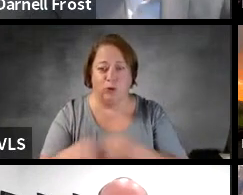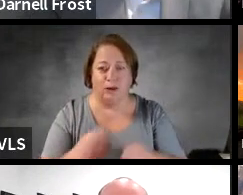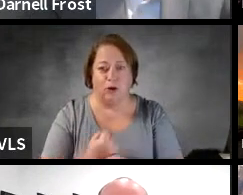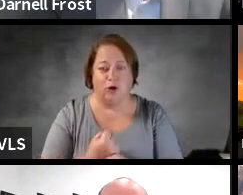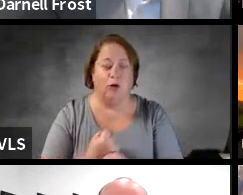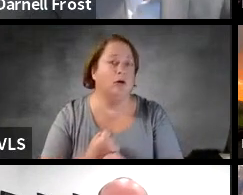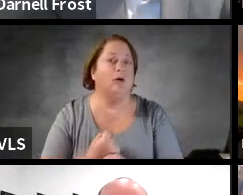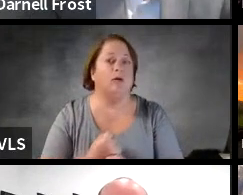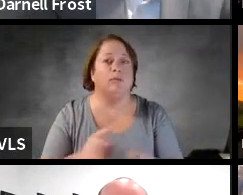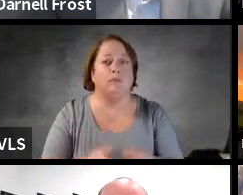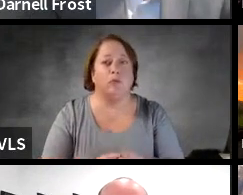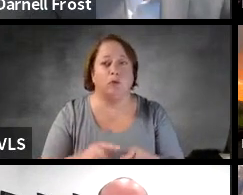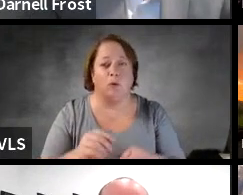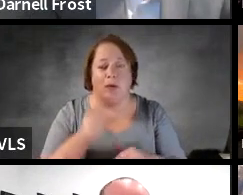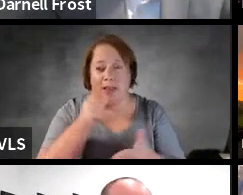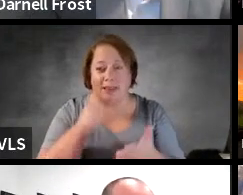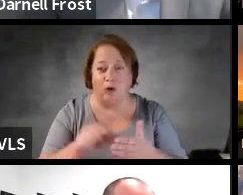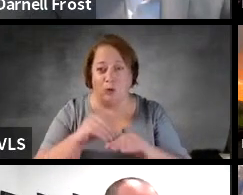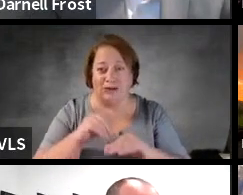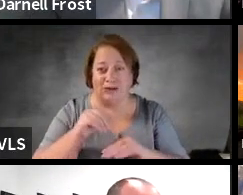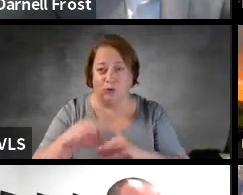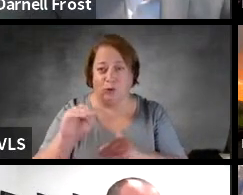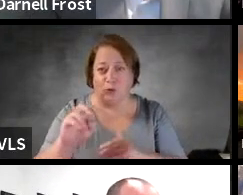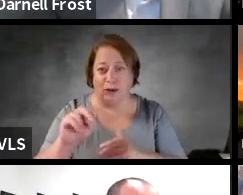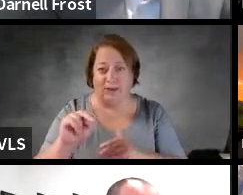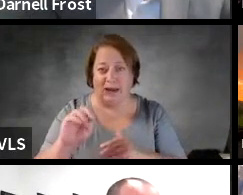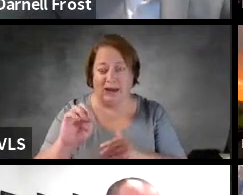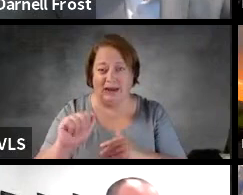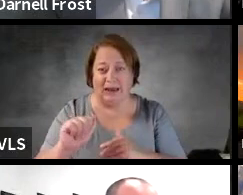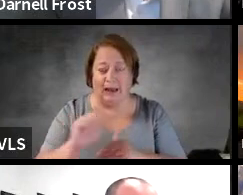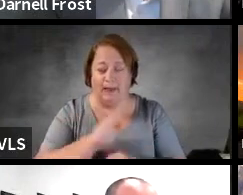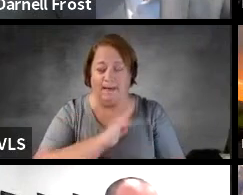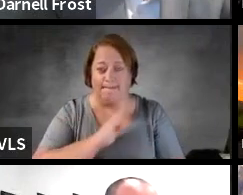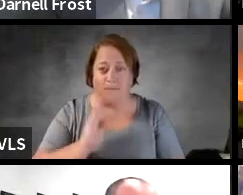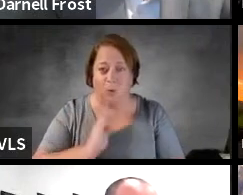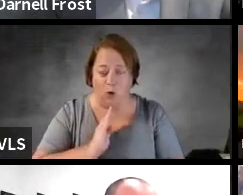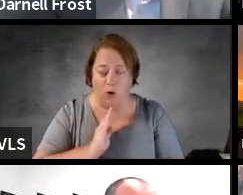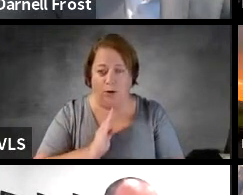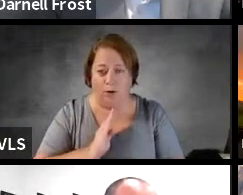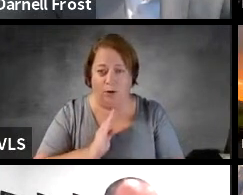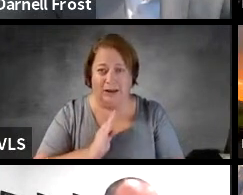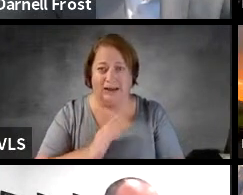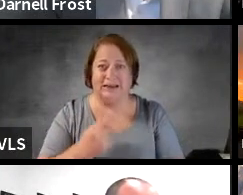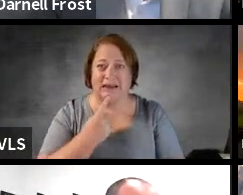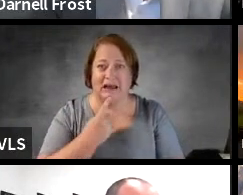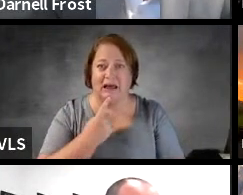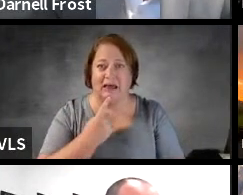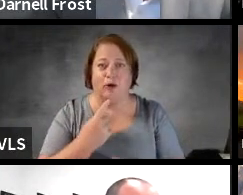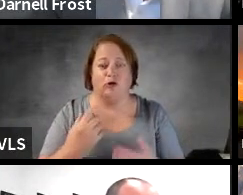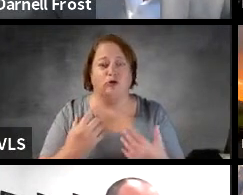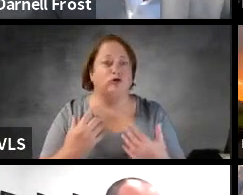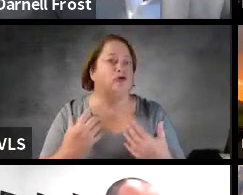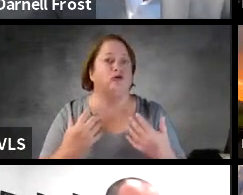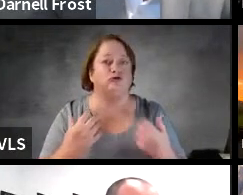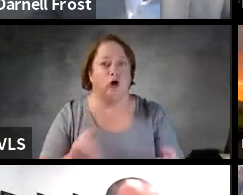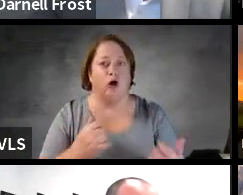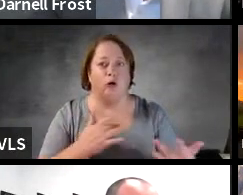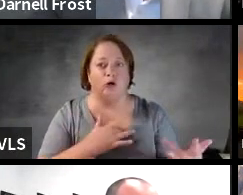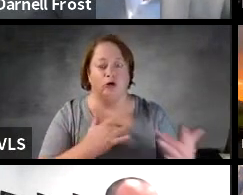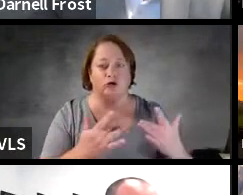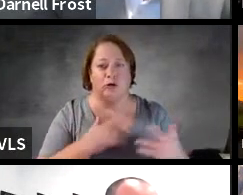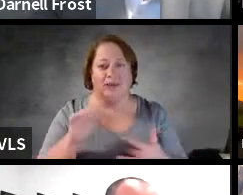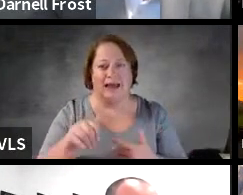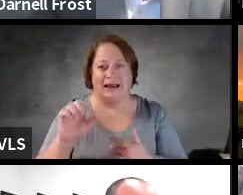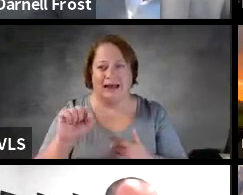was sent by MNEA to the board and its superintendent, citing specifics that there is a strong concern that